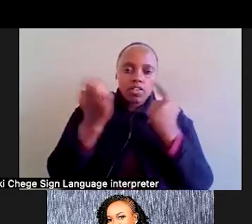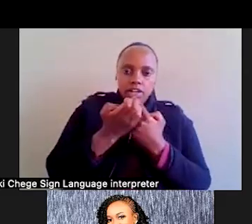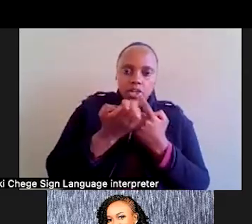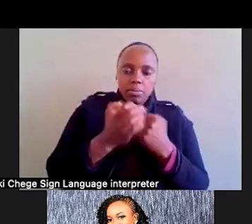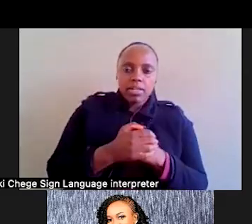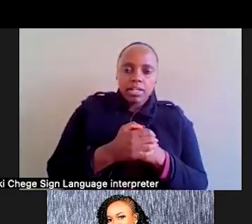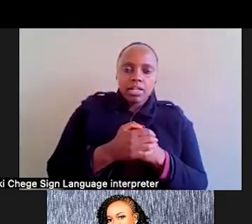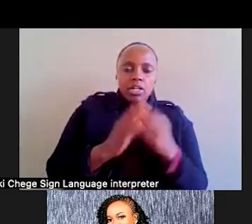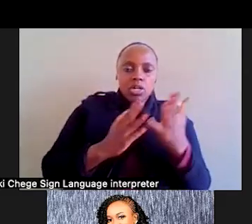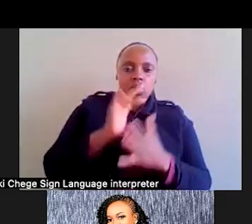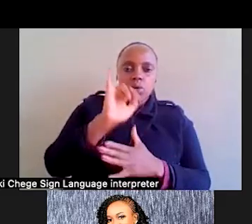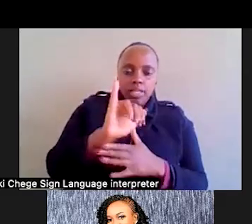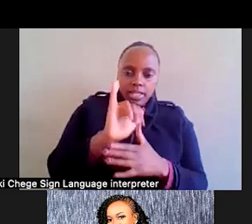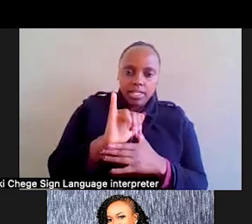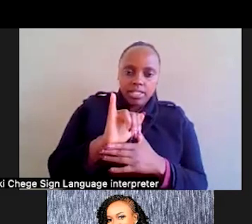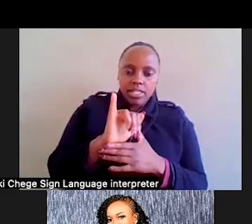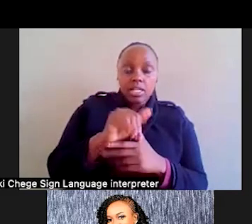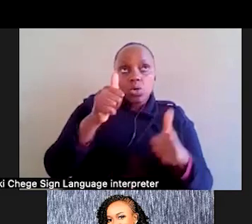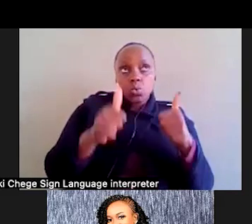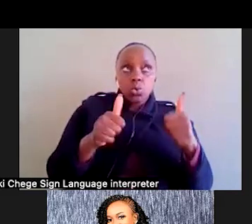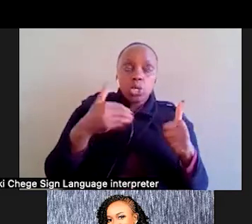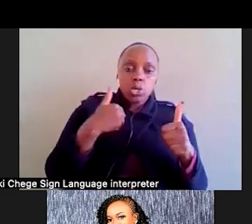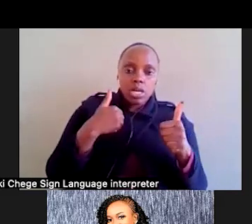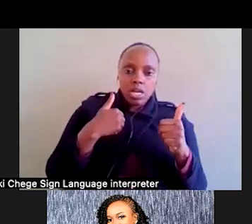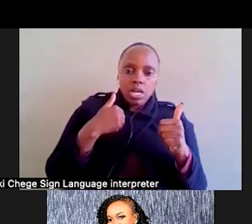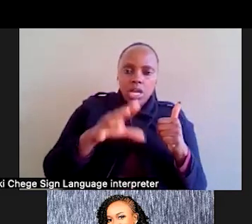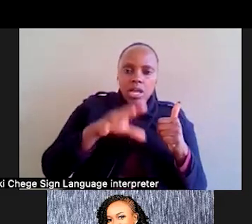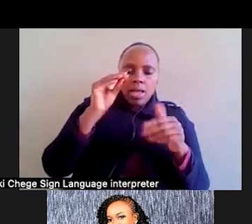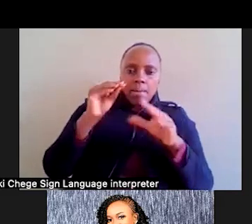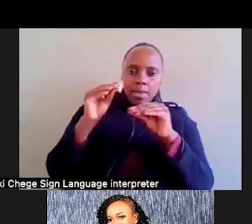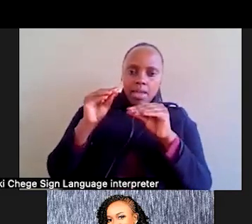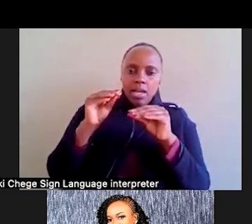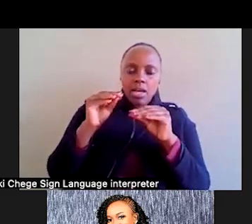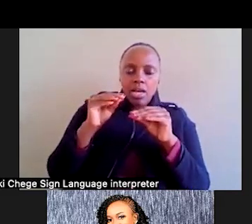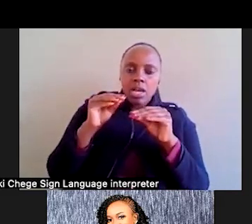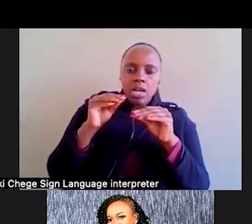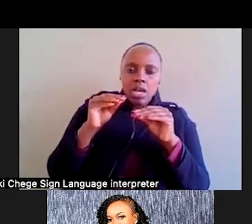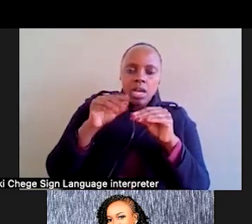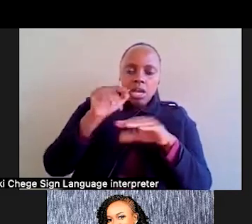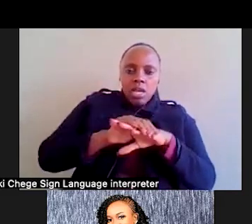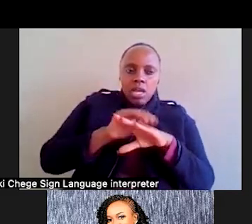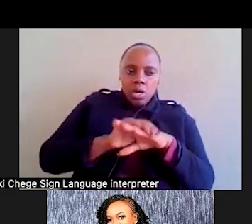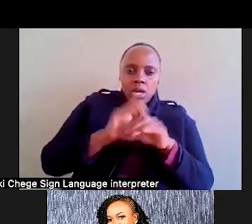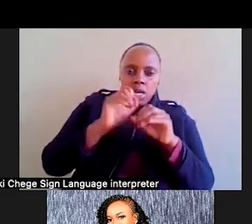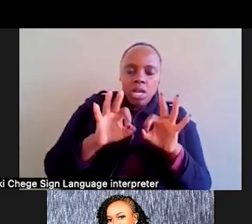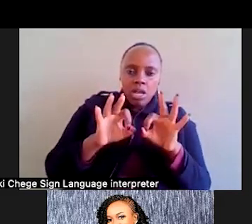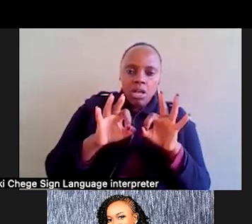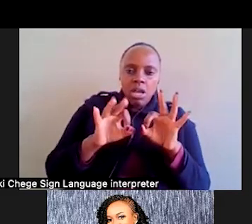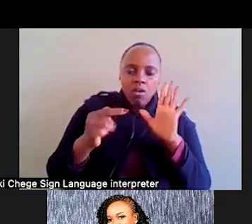And therefore, we have also taken out that, it's good if we take a point